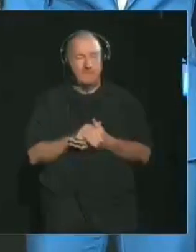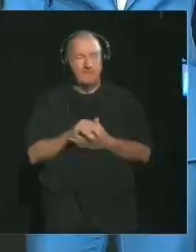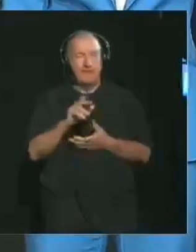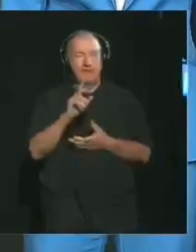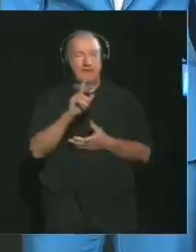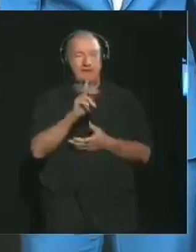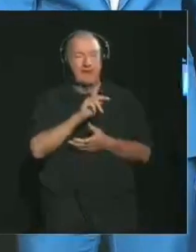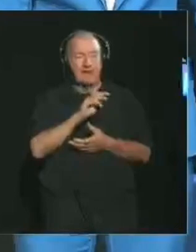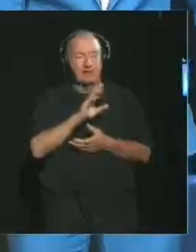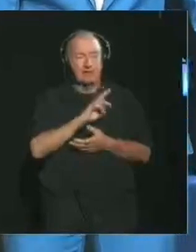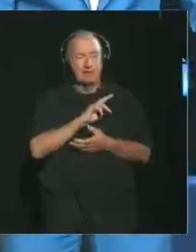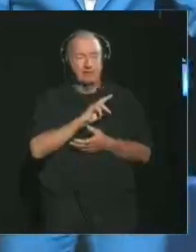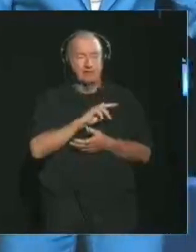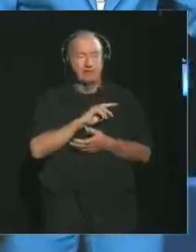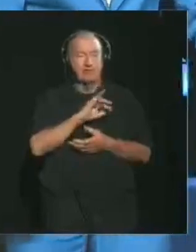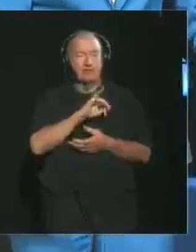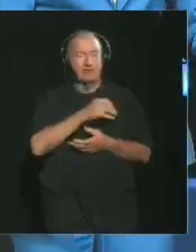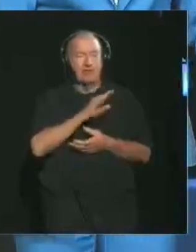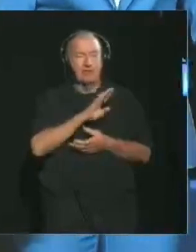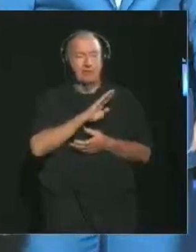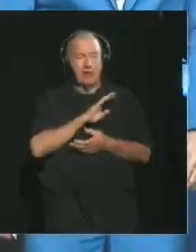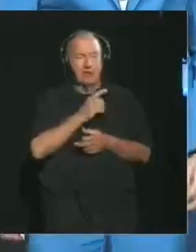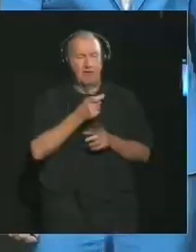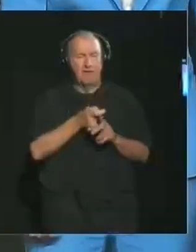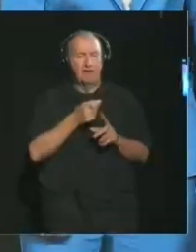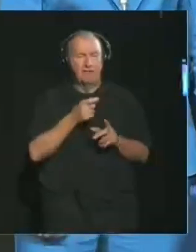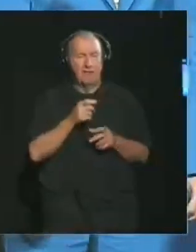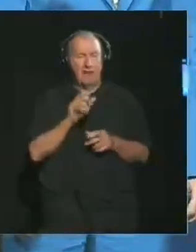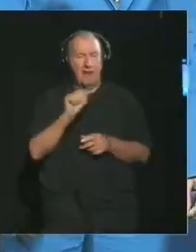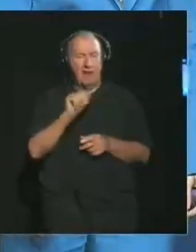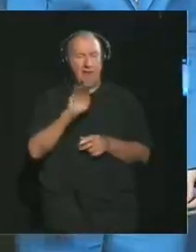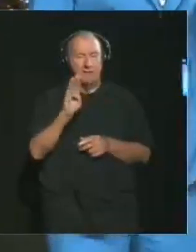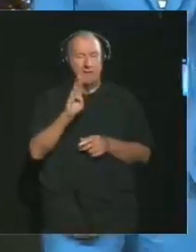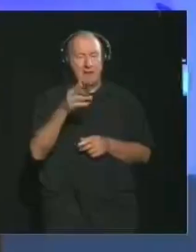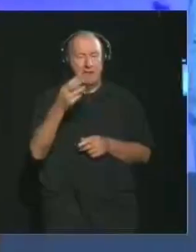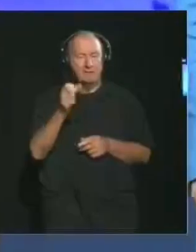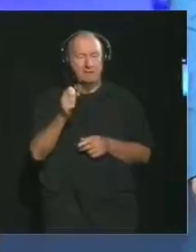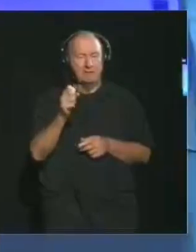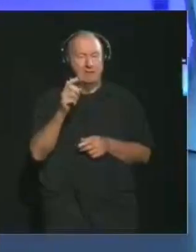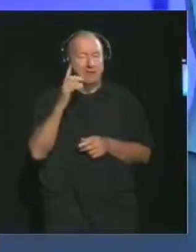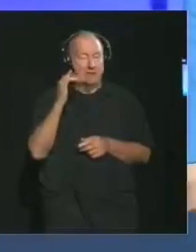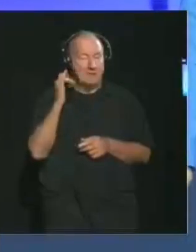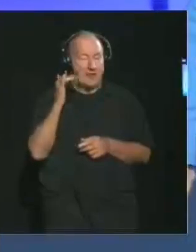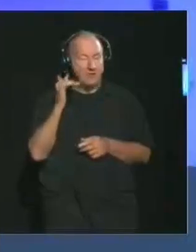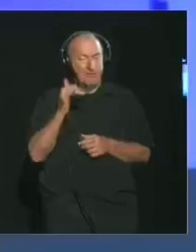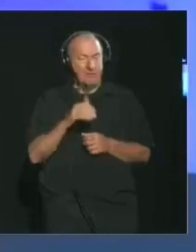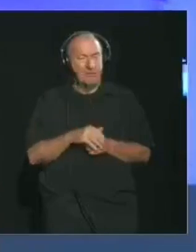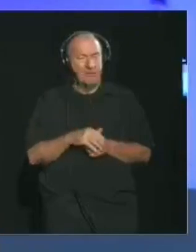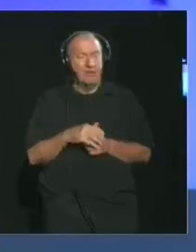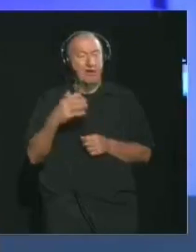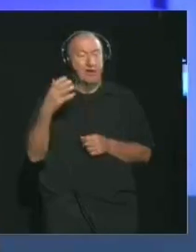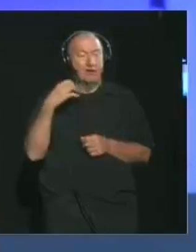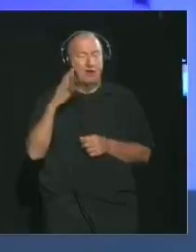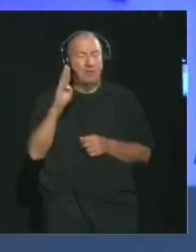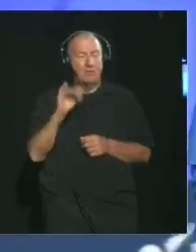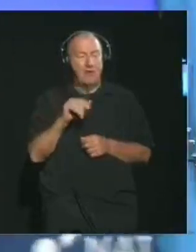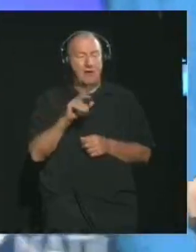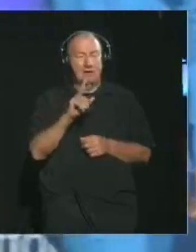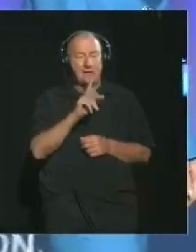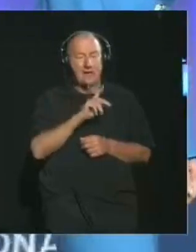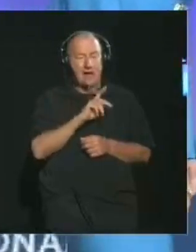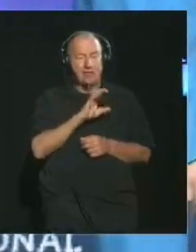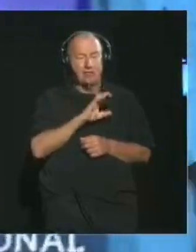Katie Hughes and Jaden Brown from Archbishop Mitty High School in California, coached by Karen